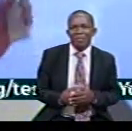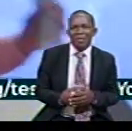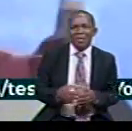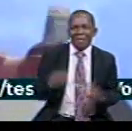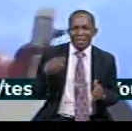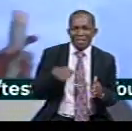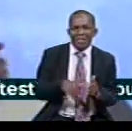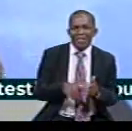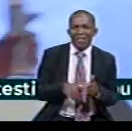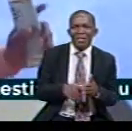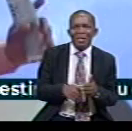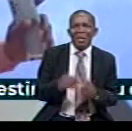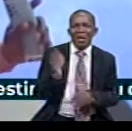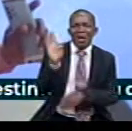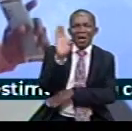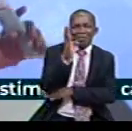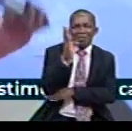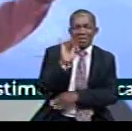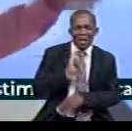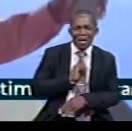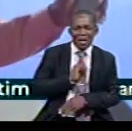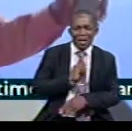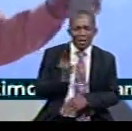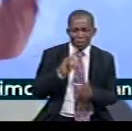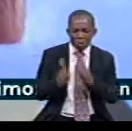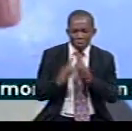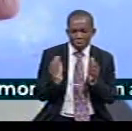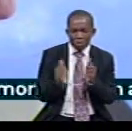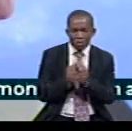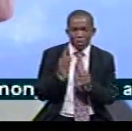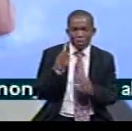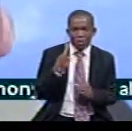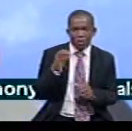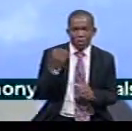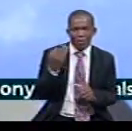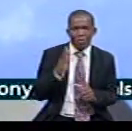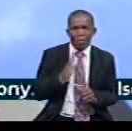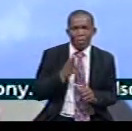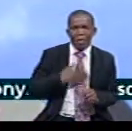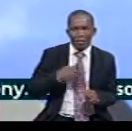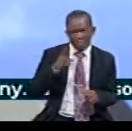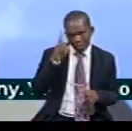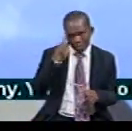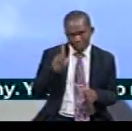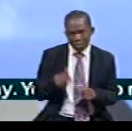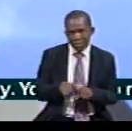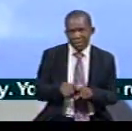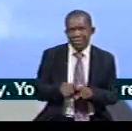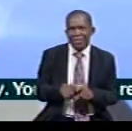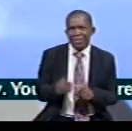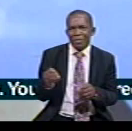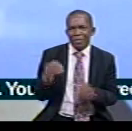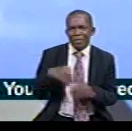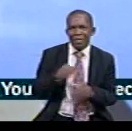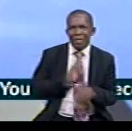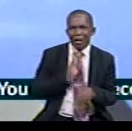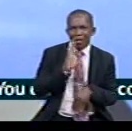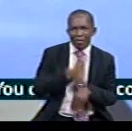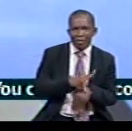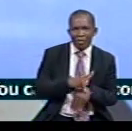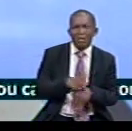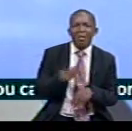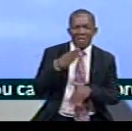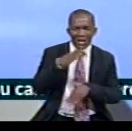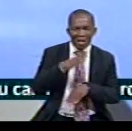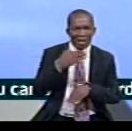having a chat with one of my administrators in our church. And lo and behold, a call came